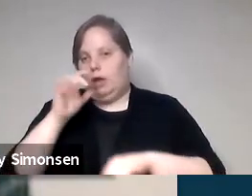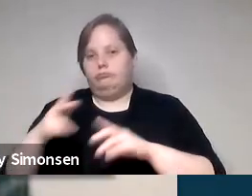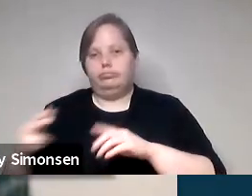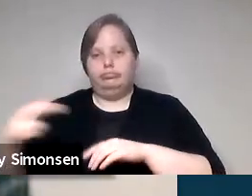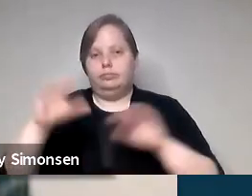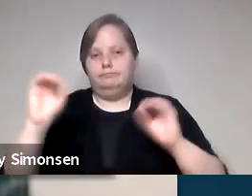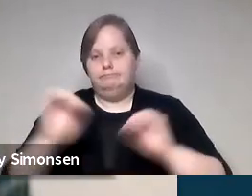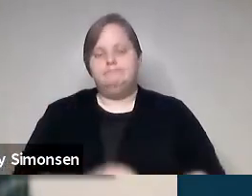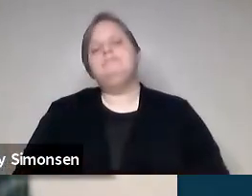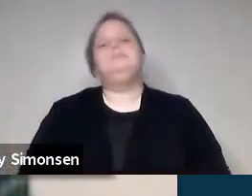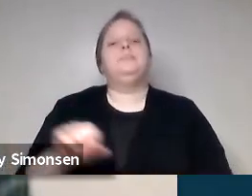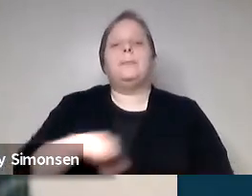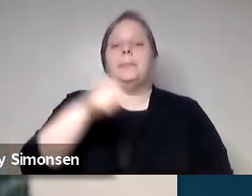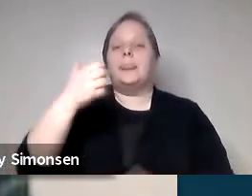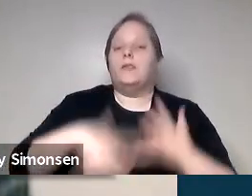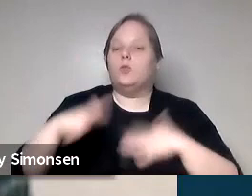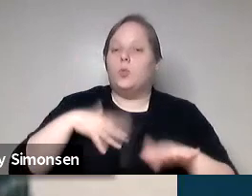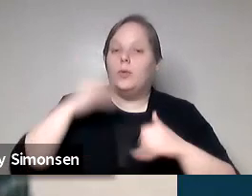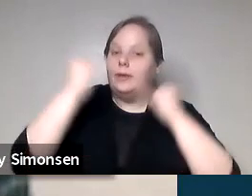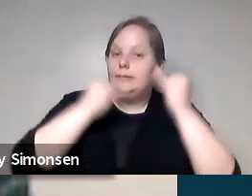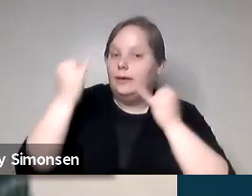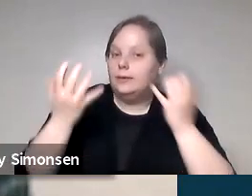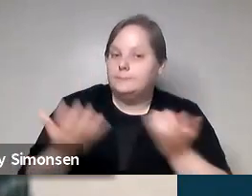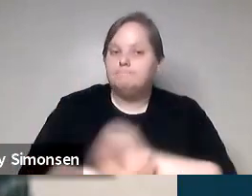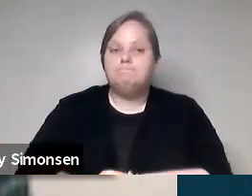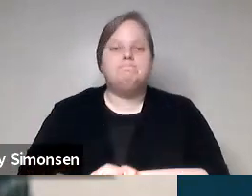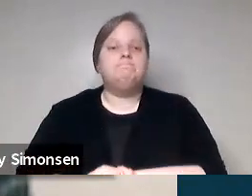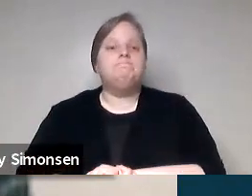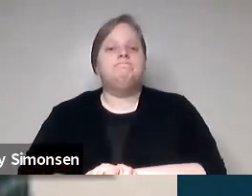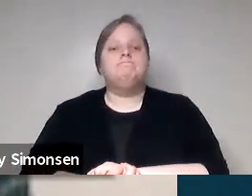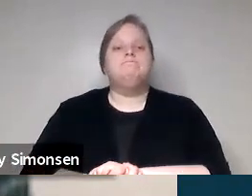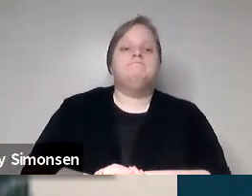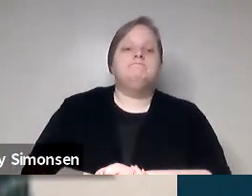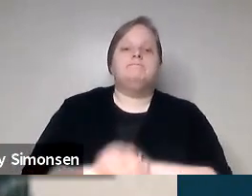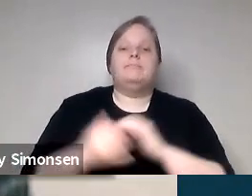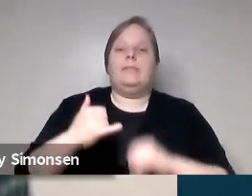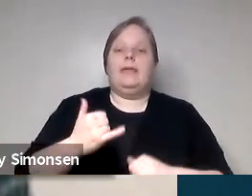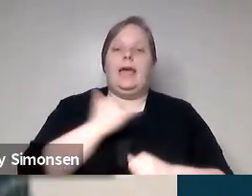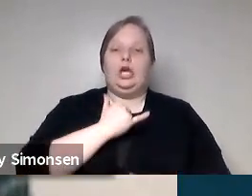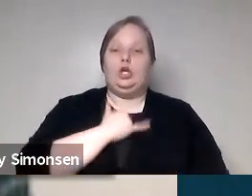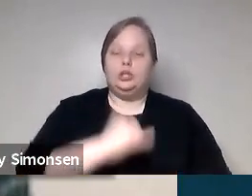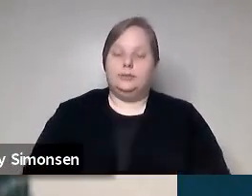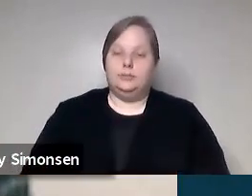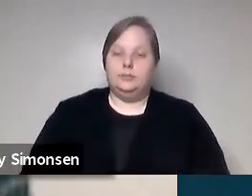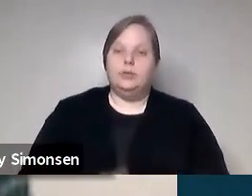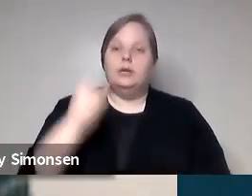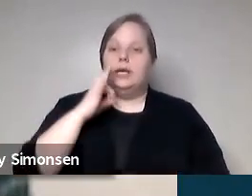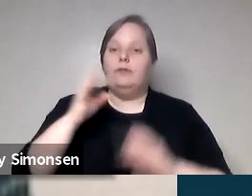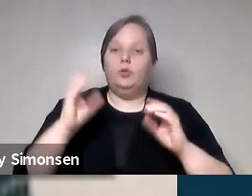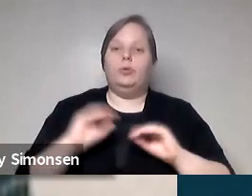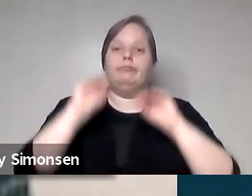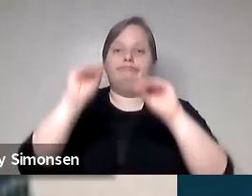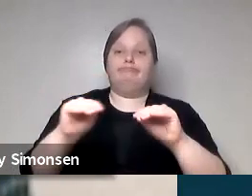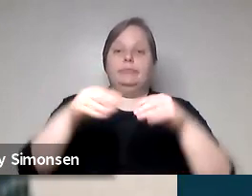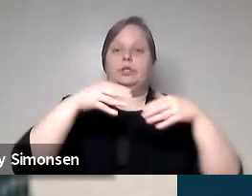Other clothing ideas, hangers. If you're going to hang skirts or pants,